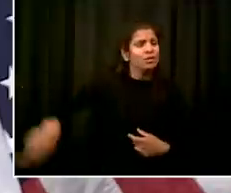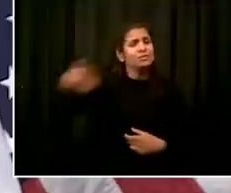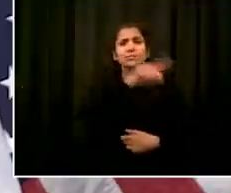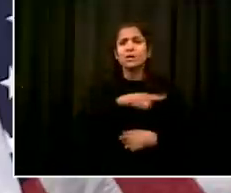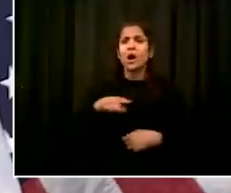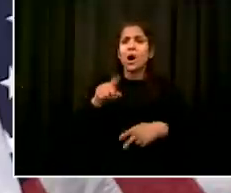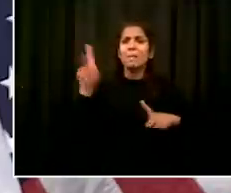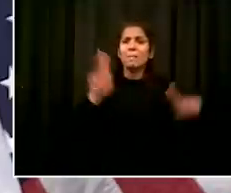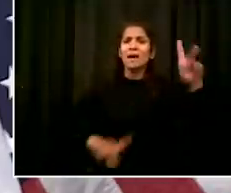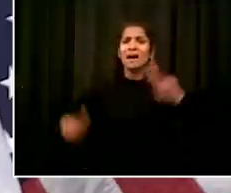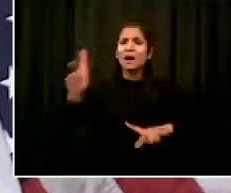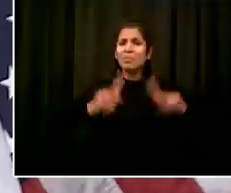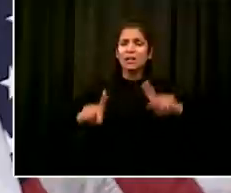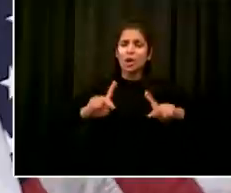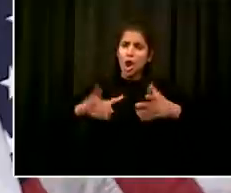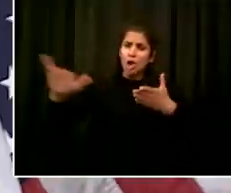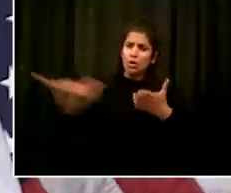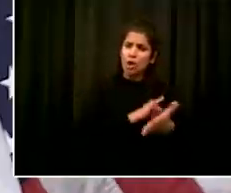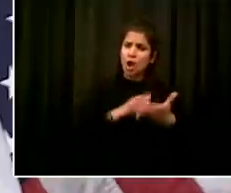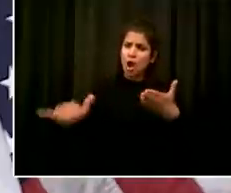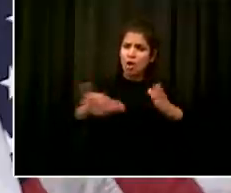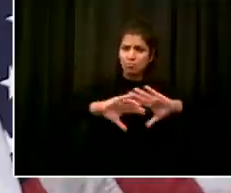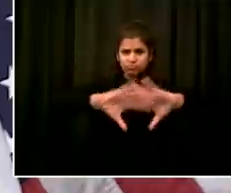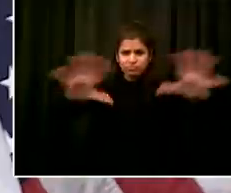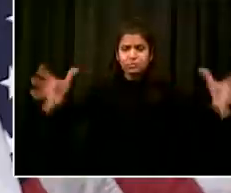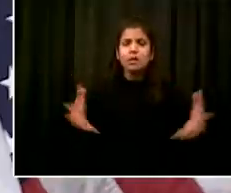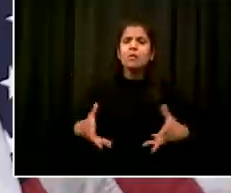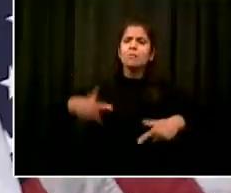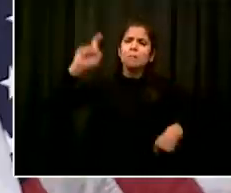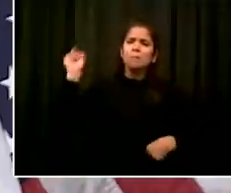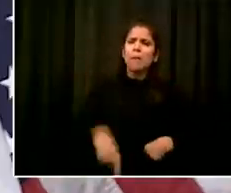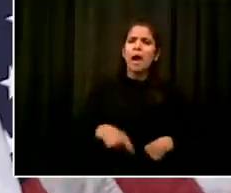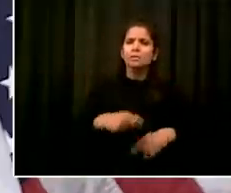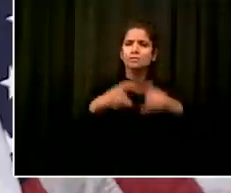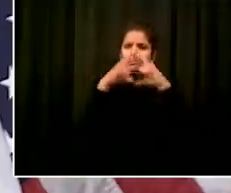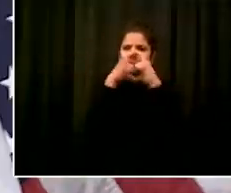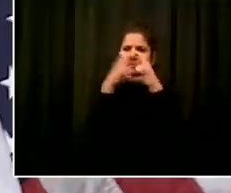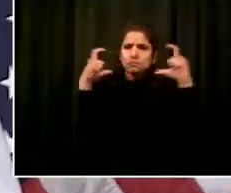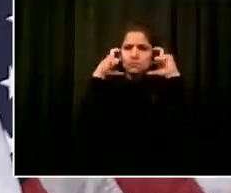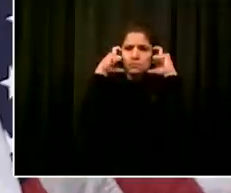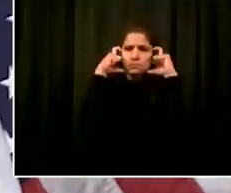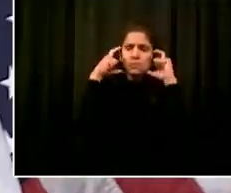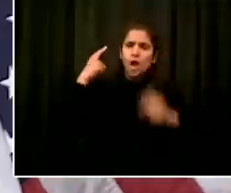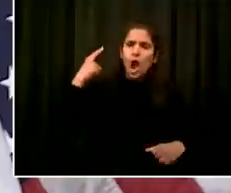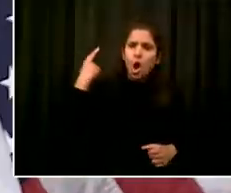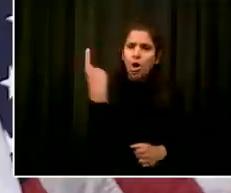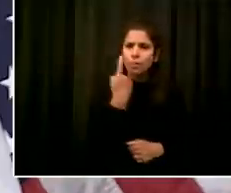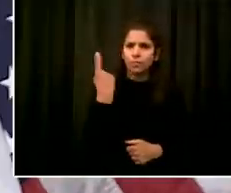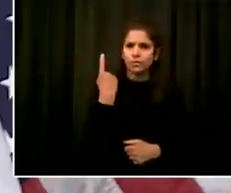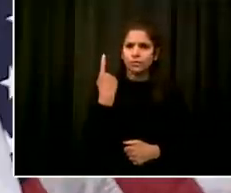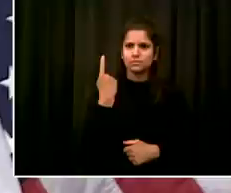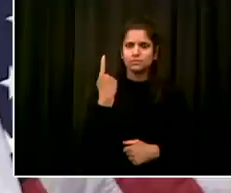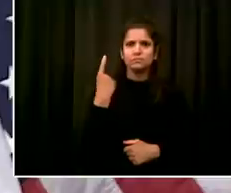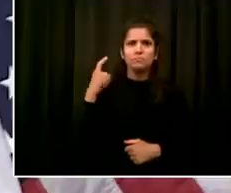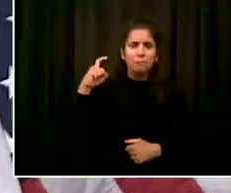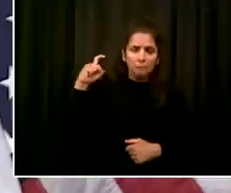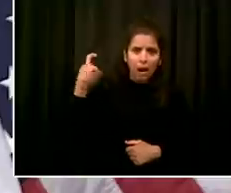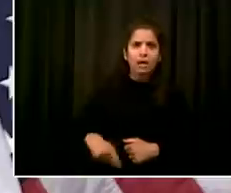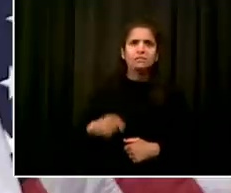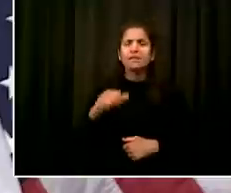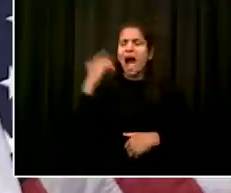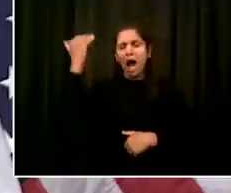no fun, especially when it's hot out. Everyone needs to have a face covering on. Everyday New Yorkers, protesters,